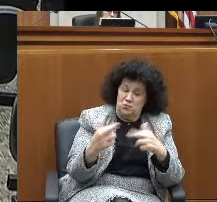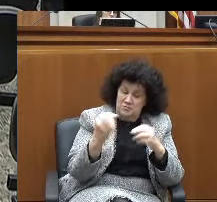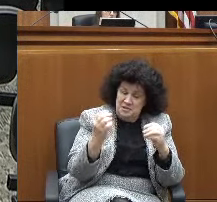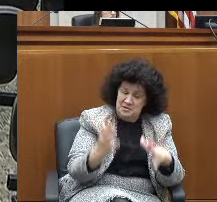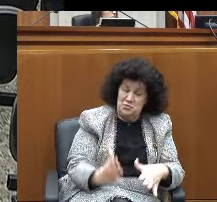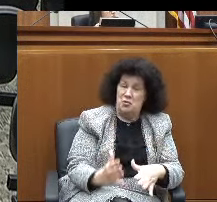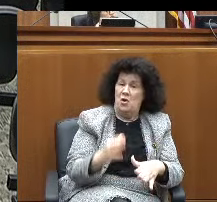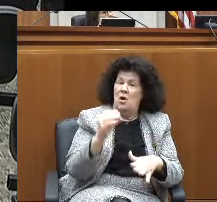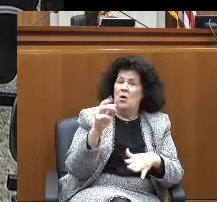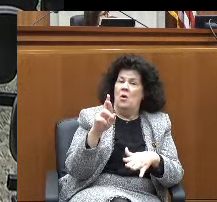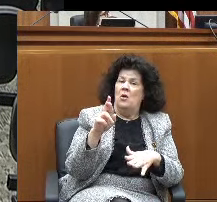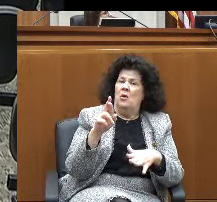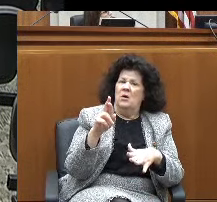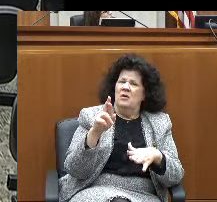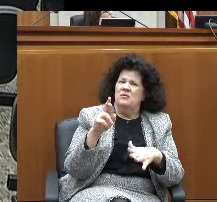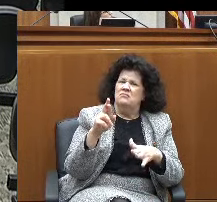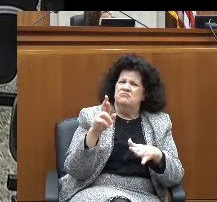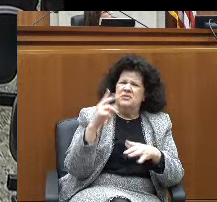Are we looking at